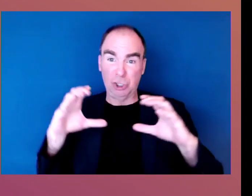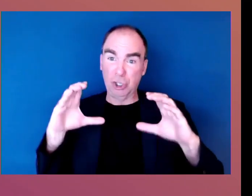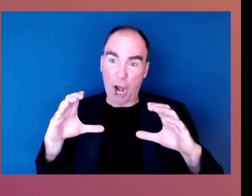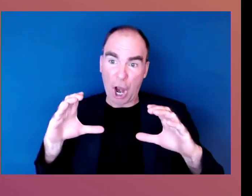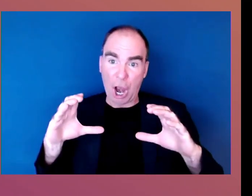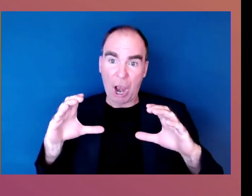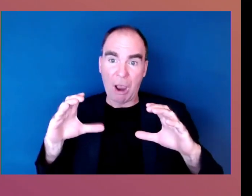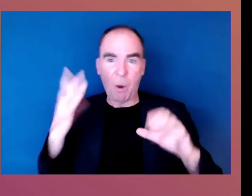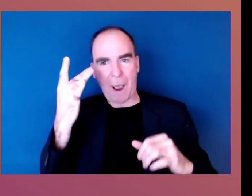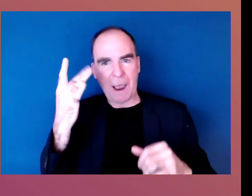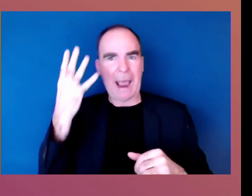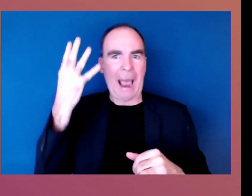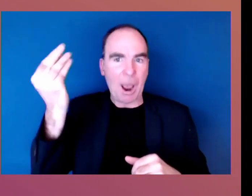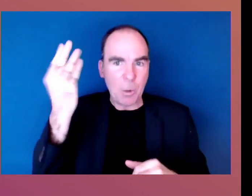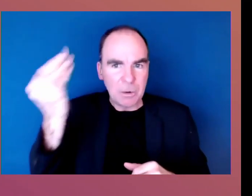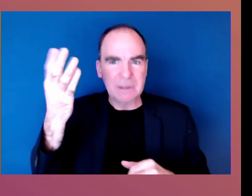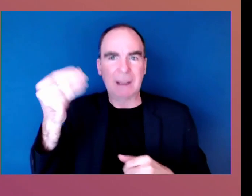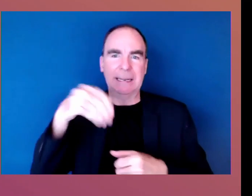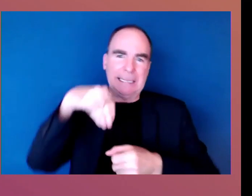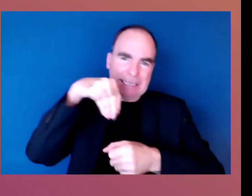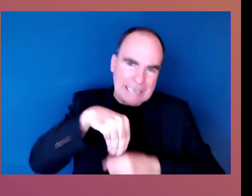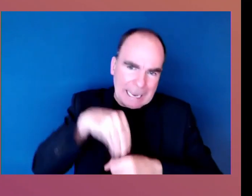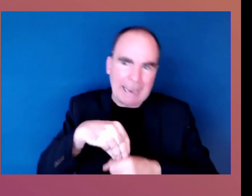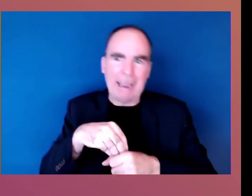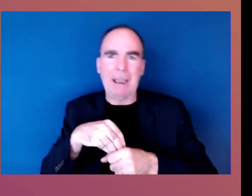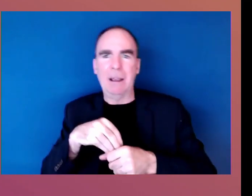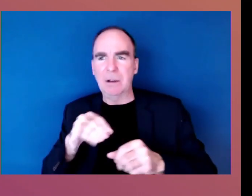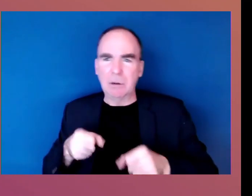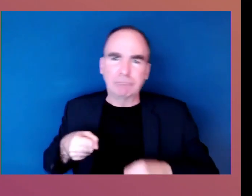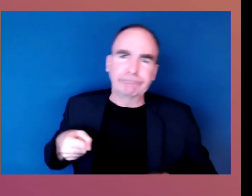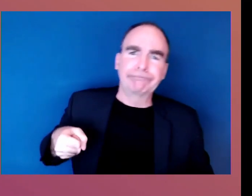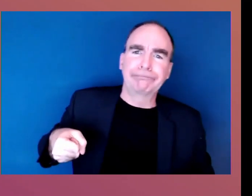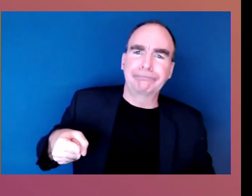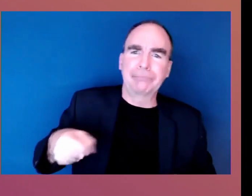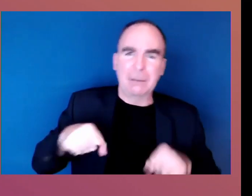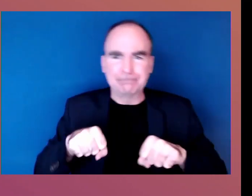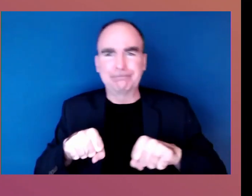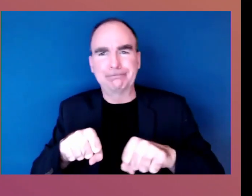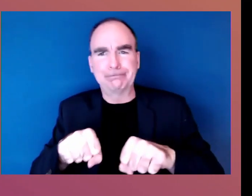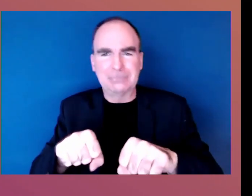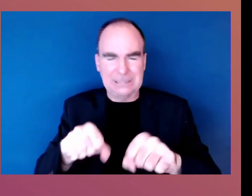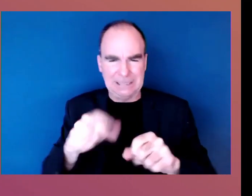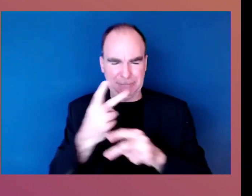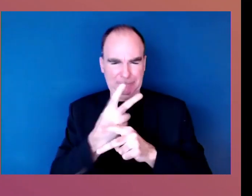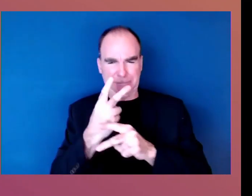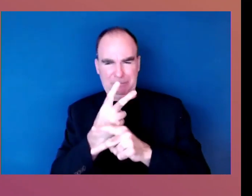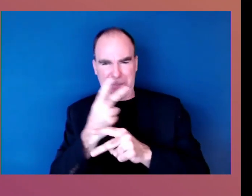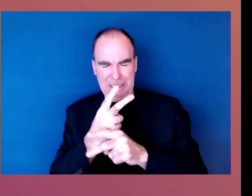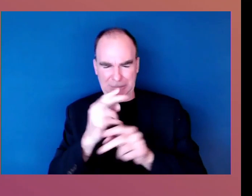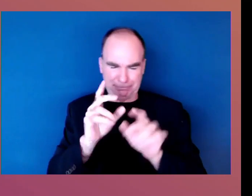an interface perspective, we want to design and prototype an interface for exploring in the